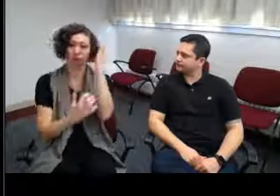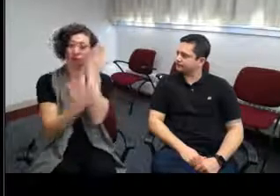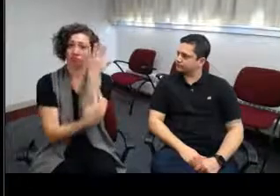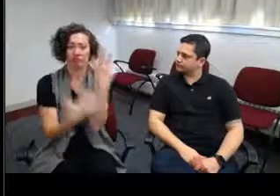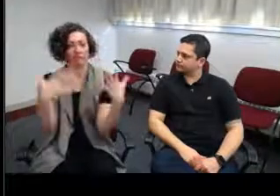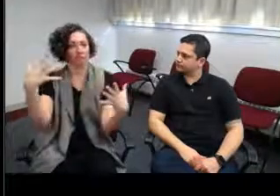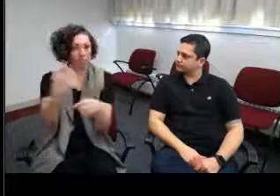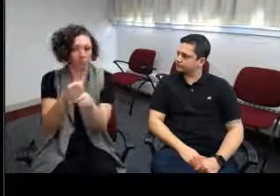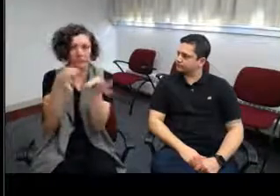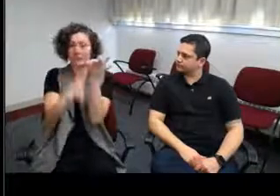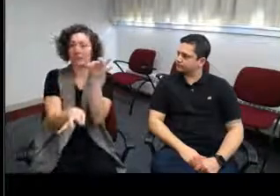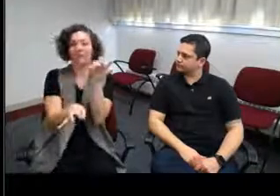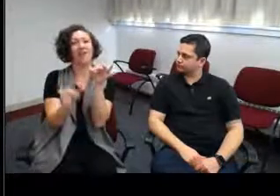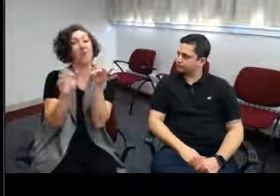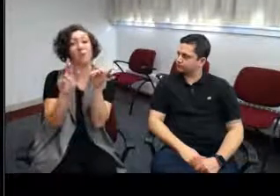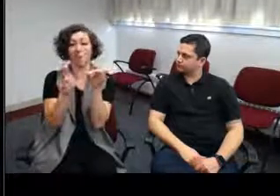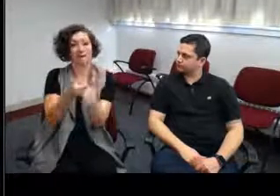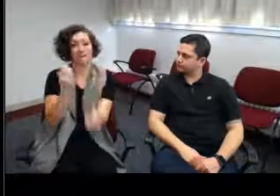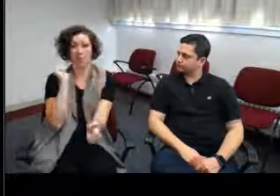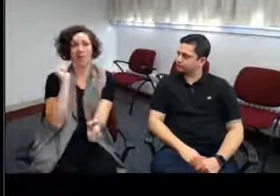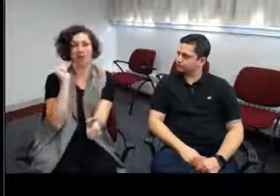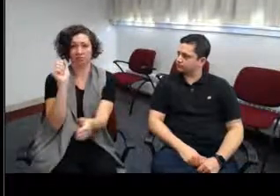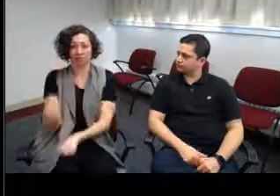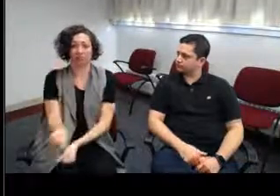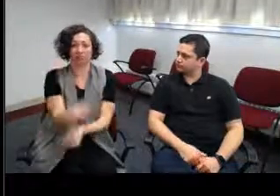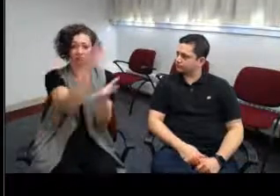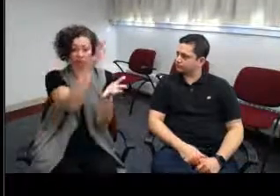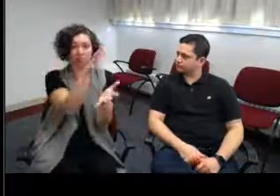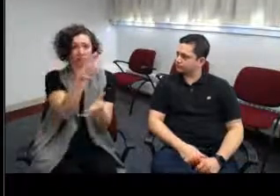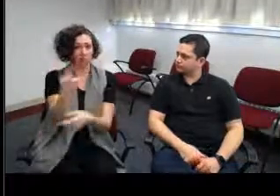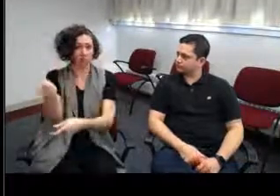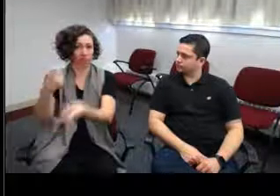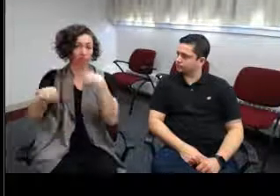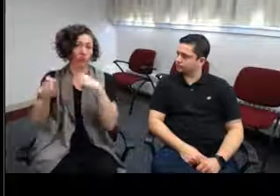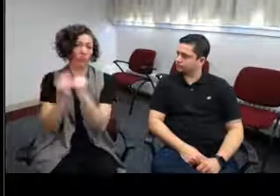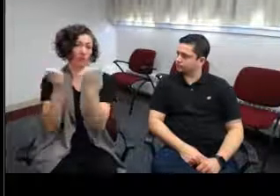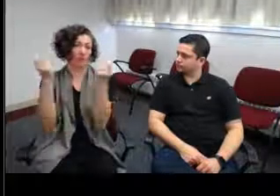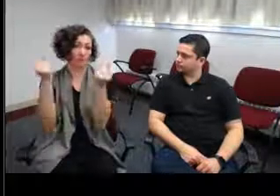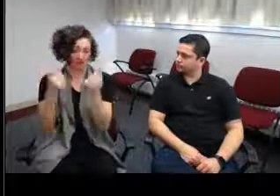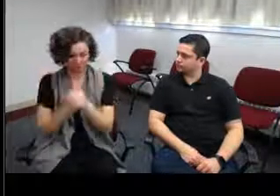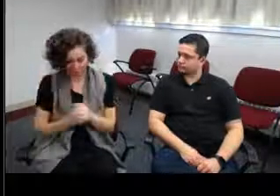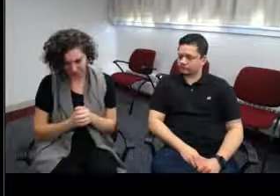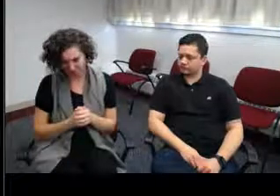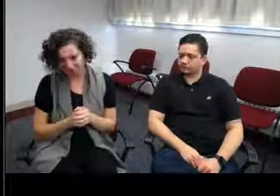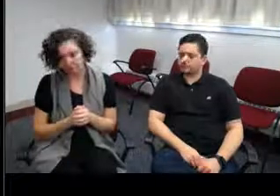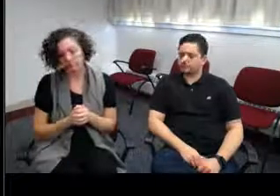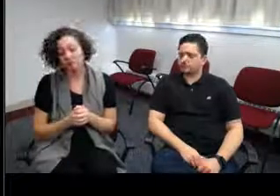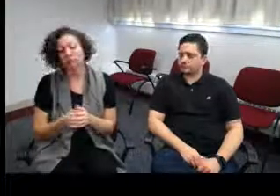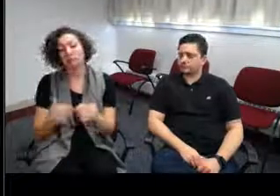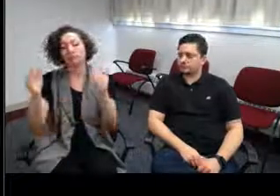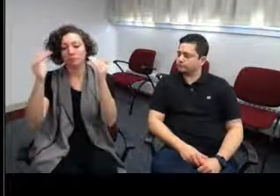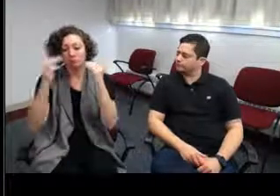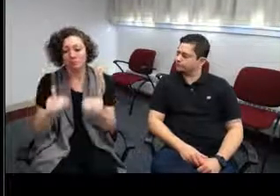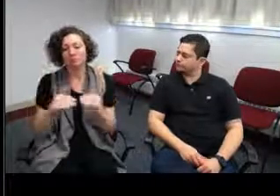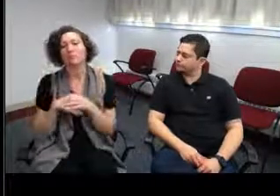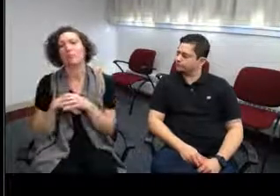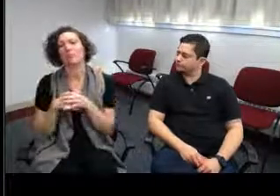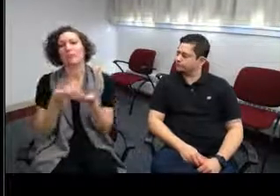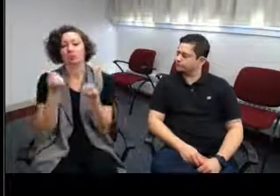And often, if there is very lengthy, English text, we try to either simplify